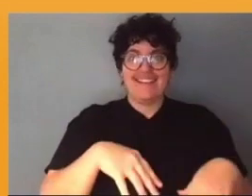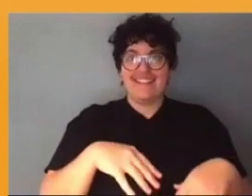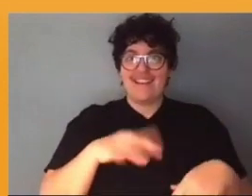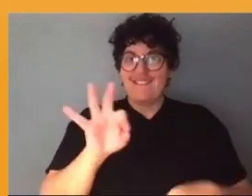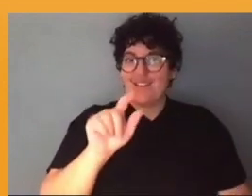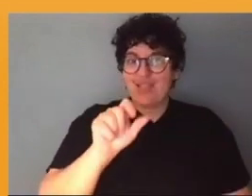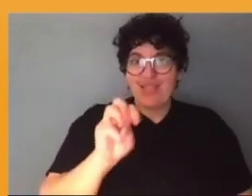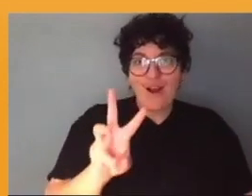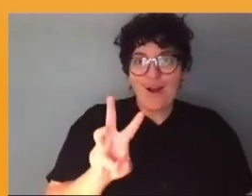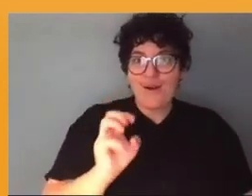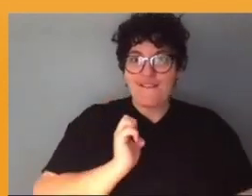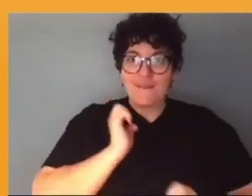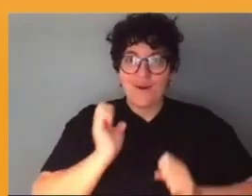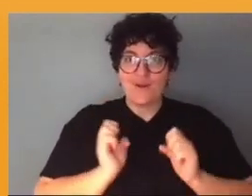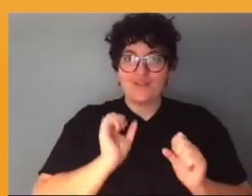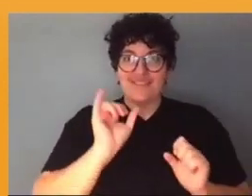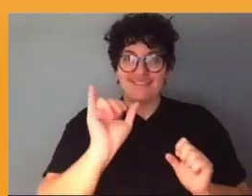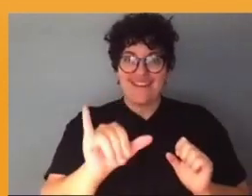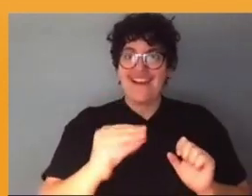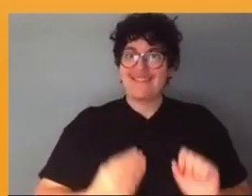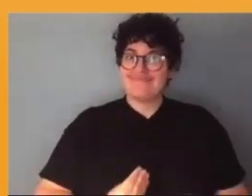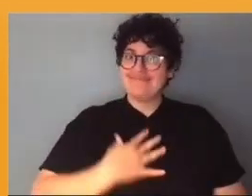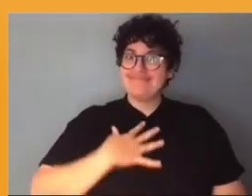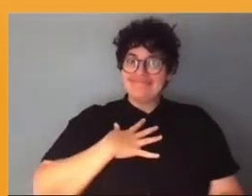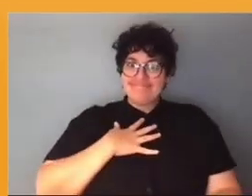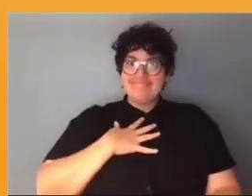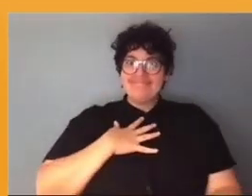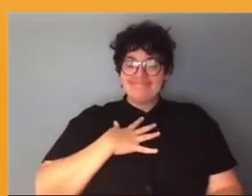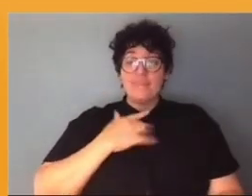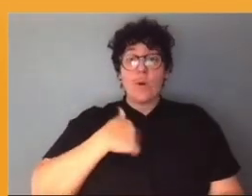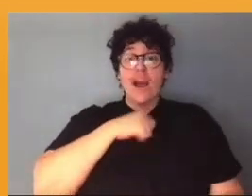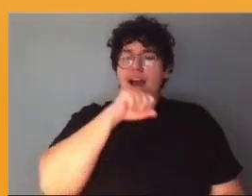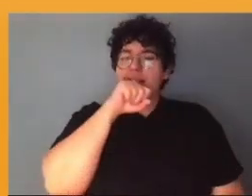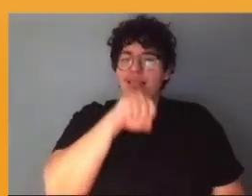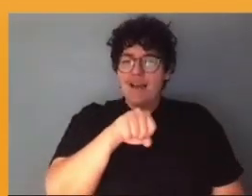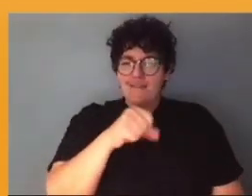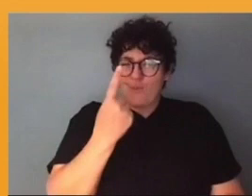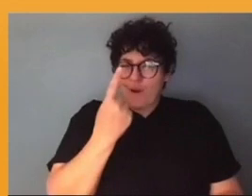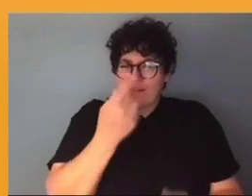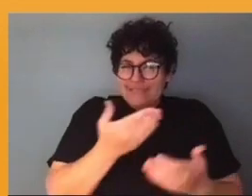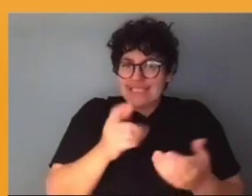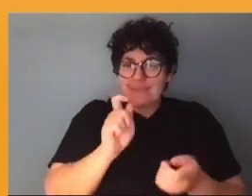things I so dearly love about Indian classical dance is that